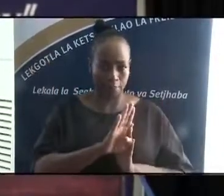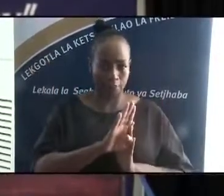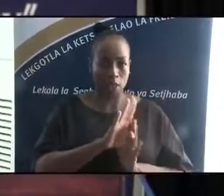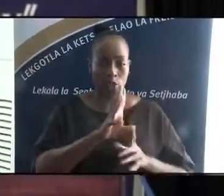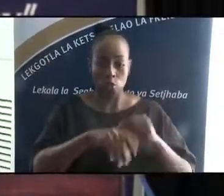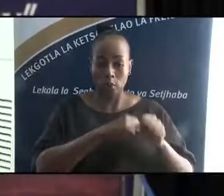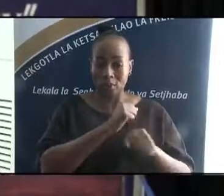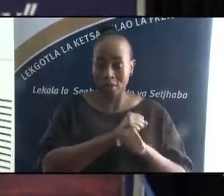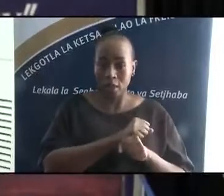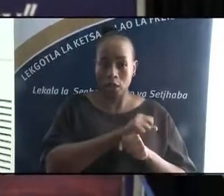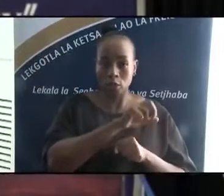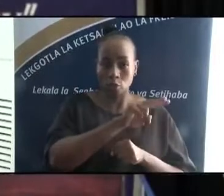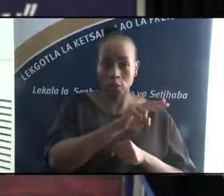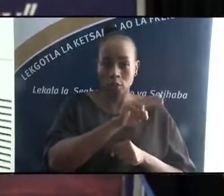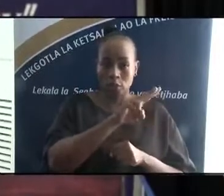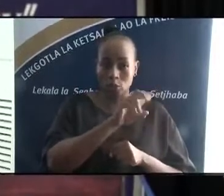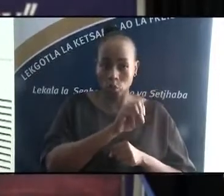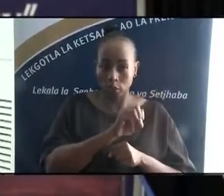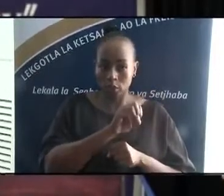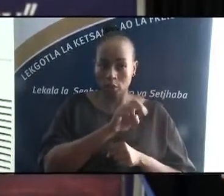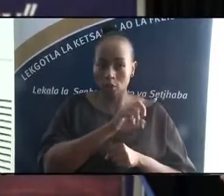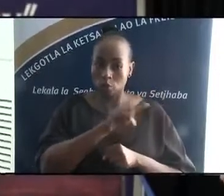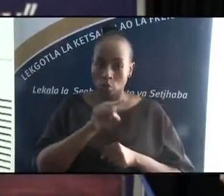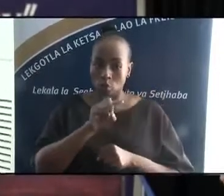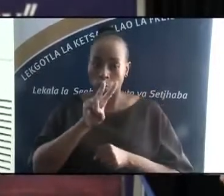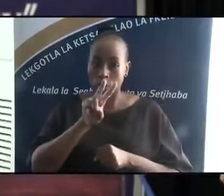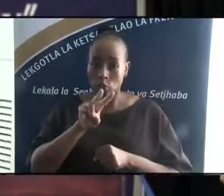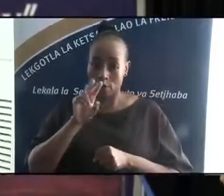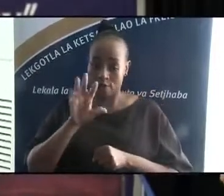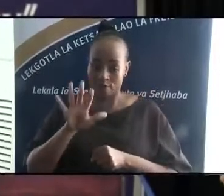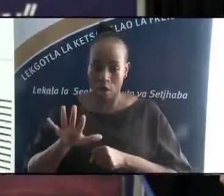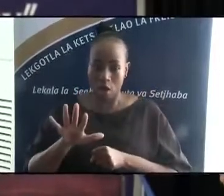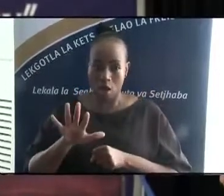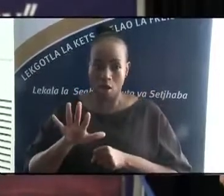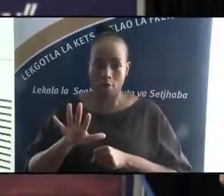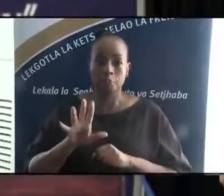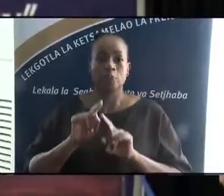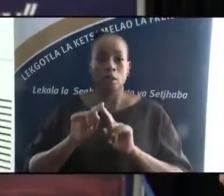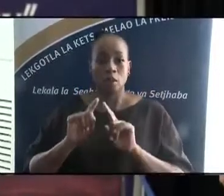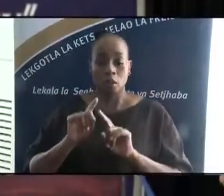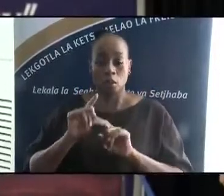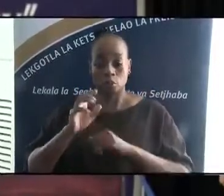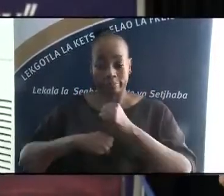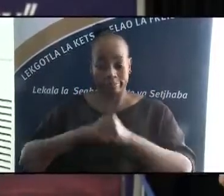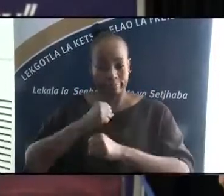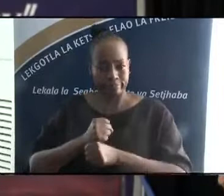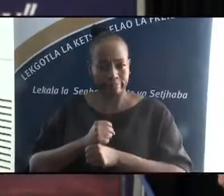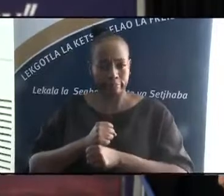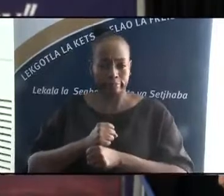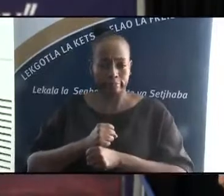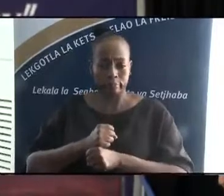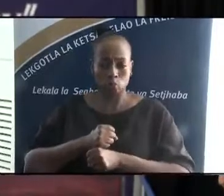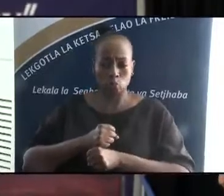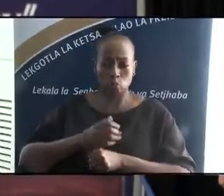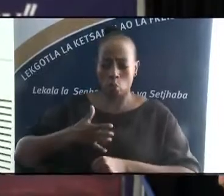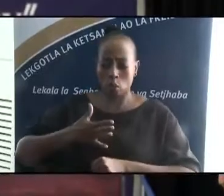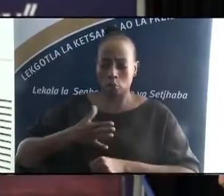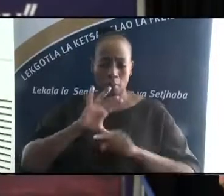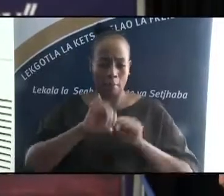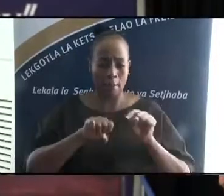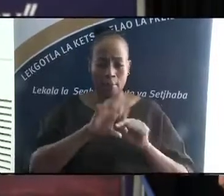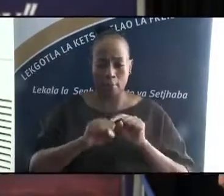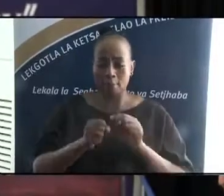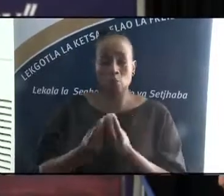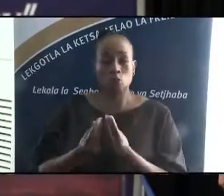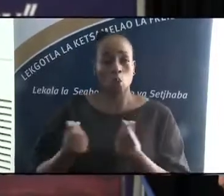to 2025. The weak economic outlook has spurred the province to look for alternative solutions, and one of